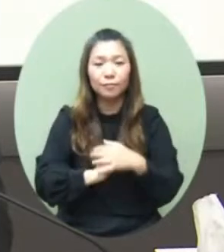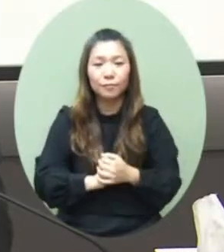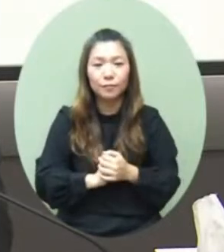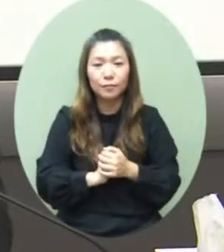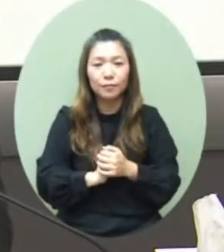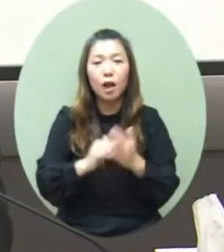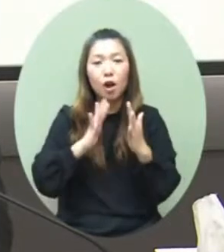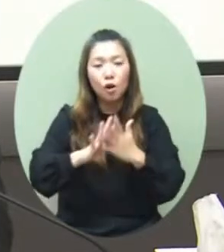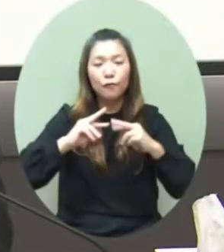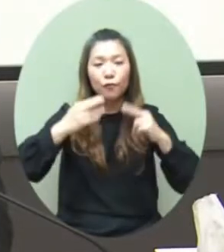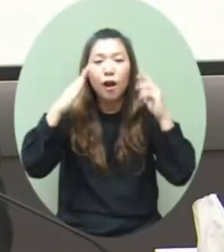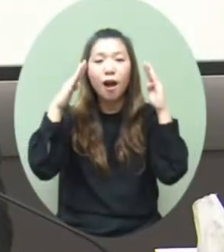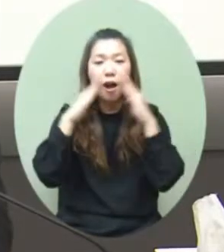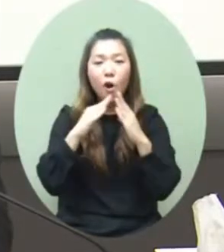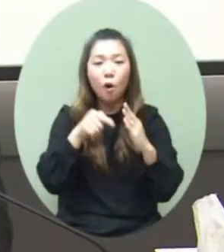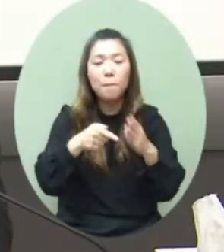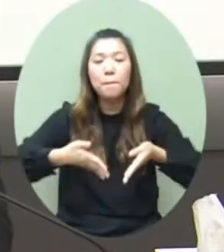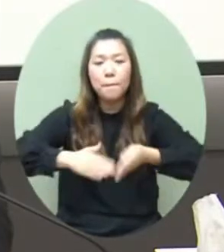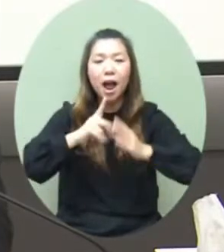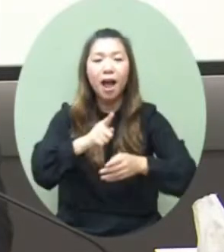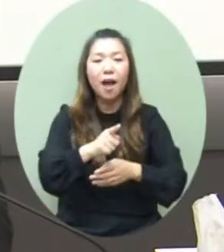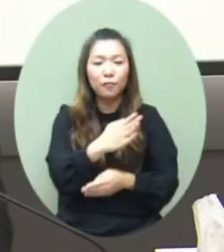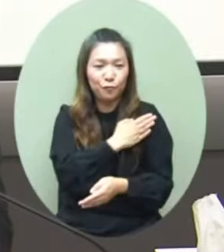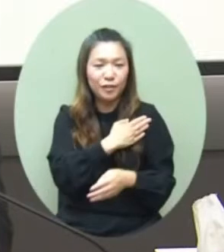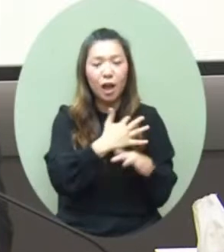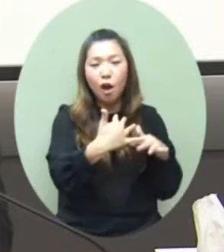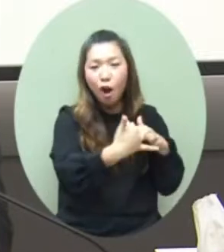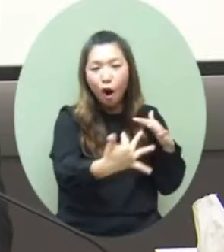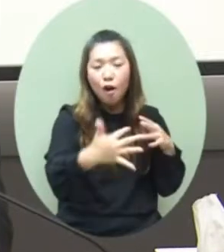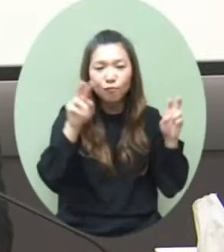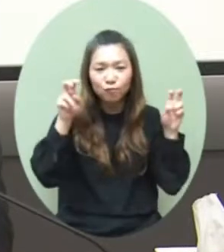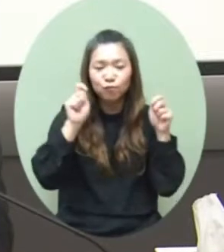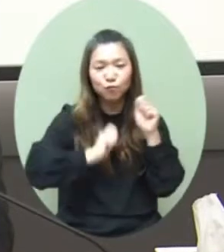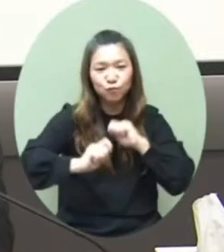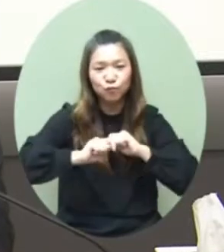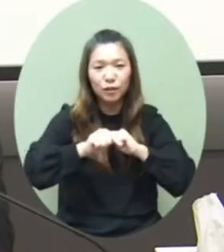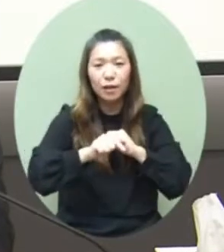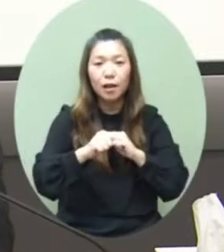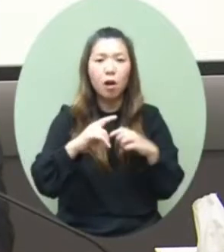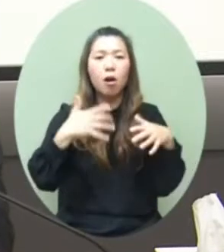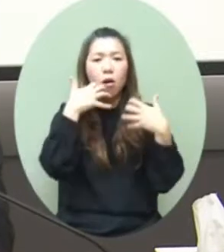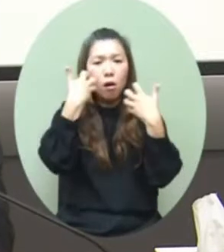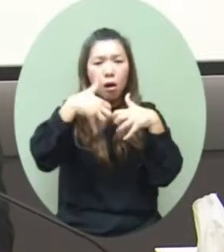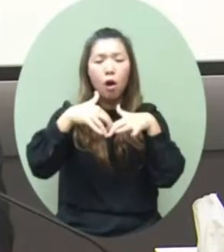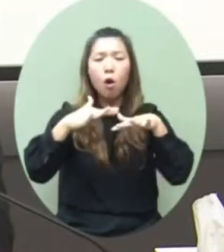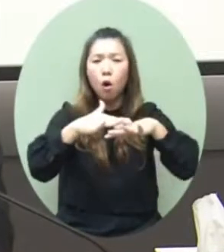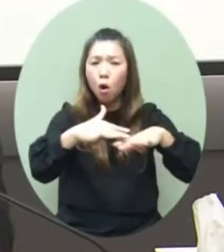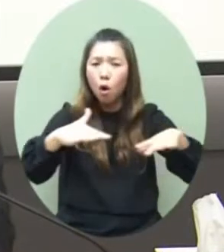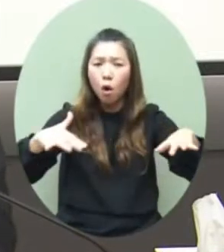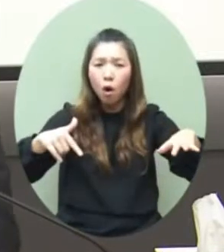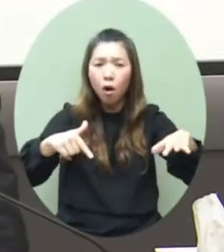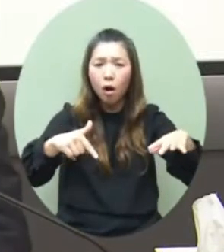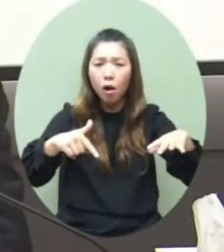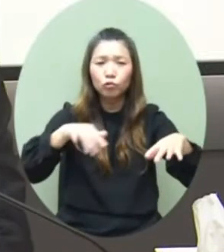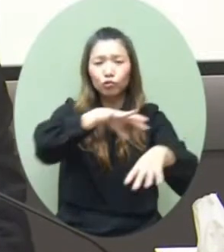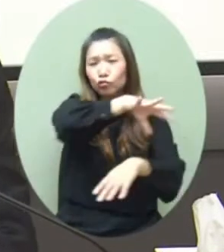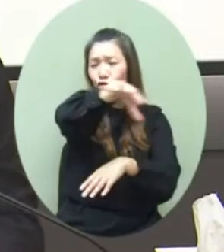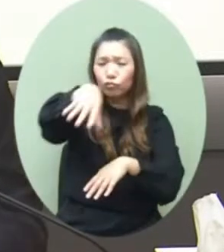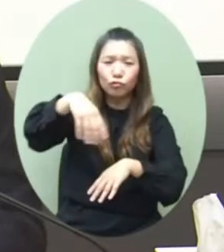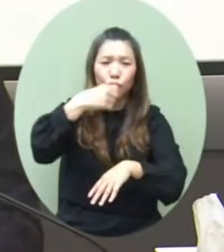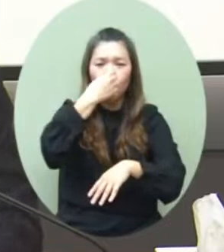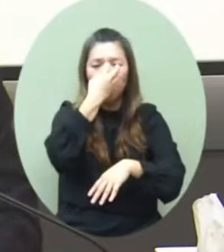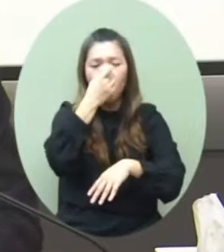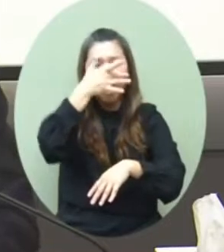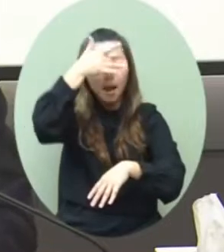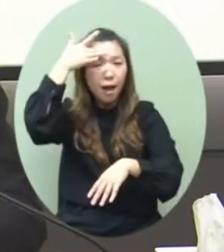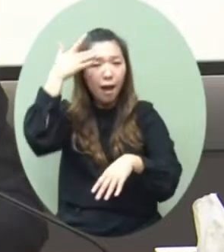Harbor Chill Carnival is one of the important events under the Happy Hong Kong campaign. This is hosted by the Hong Kong Tourism